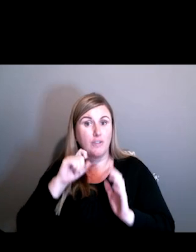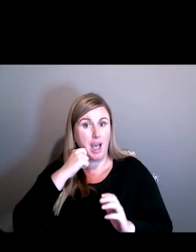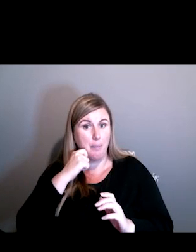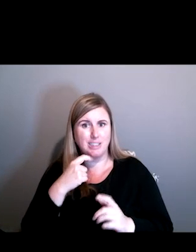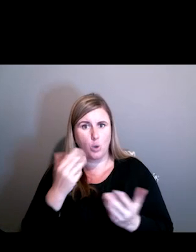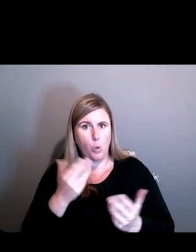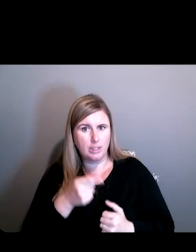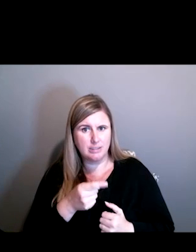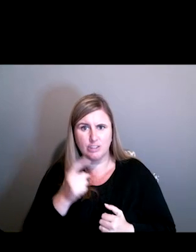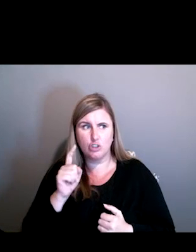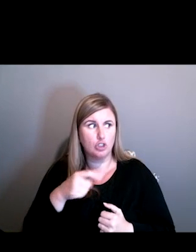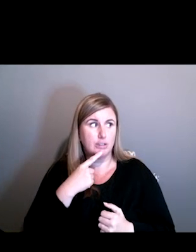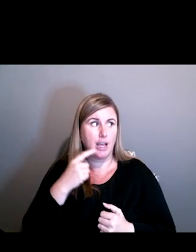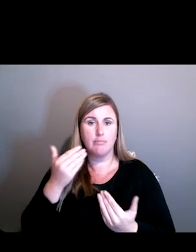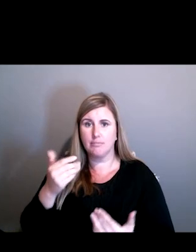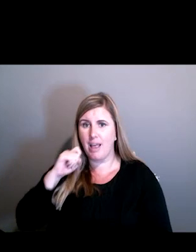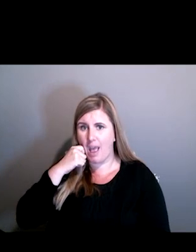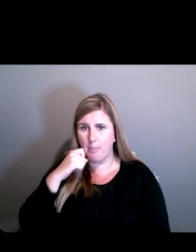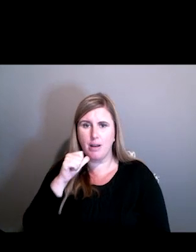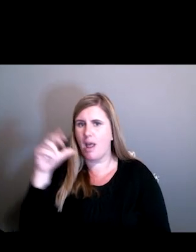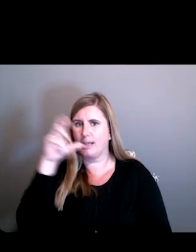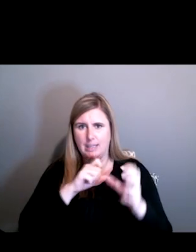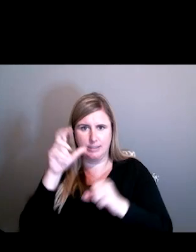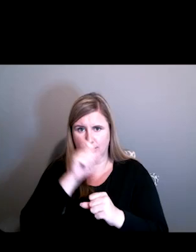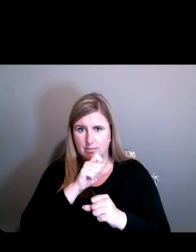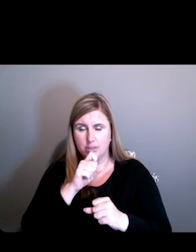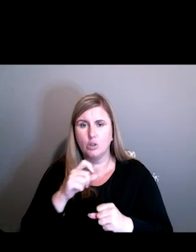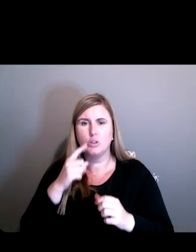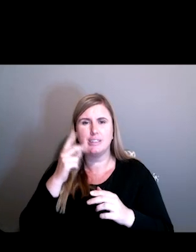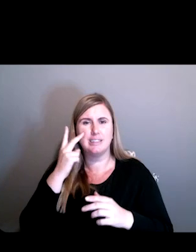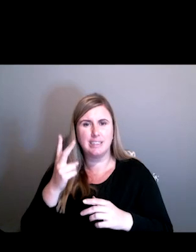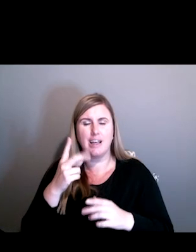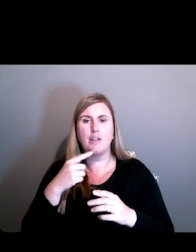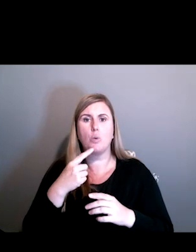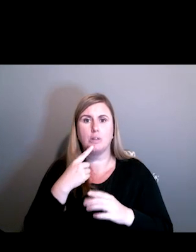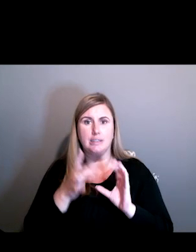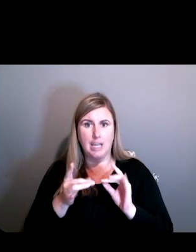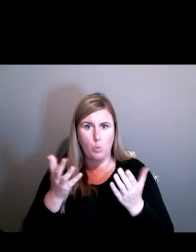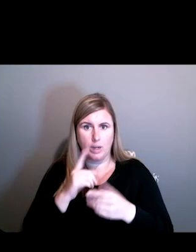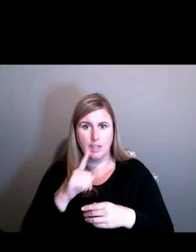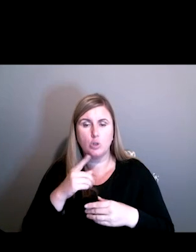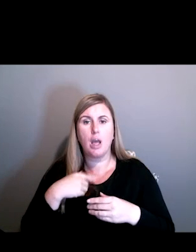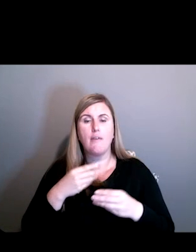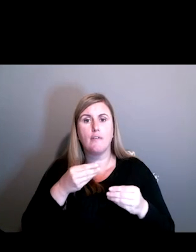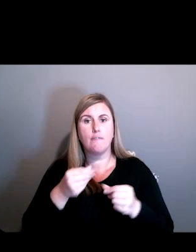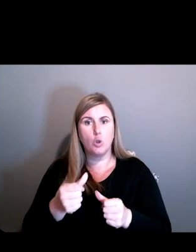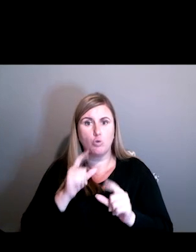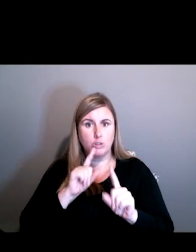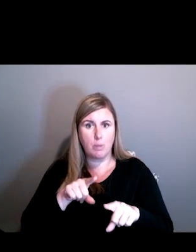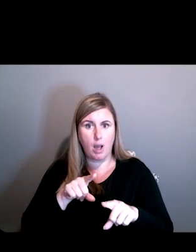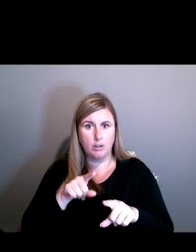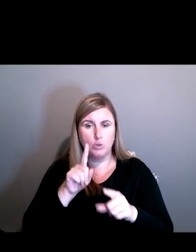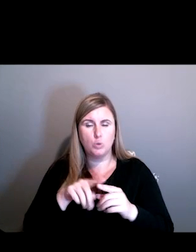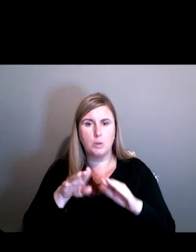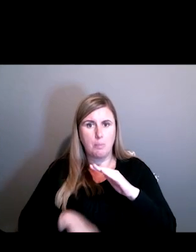on. So when I show a picture of an apple and I say, what is it? Our learners should say apple and not be guessing. So they see it, they say what it is. We build